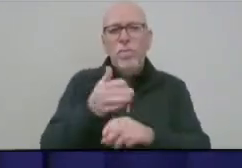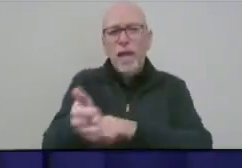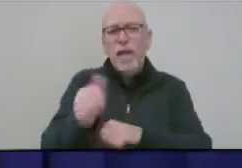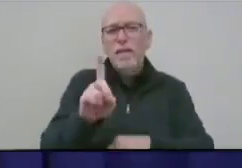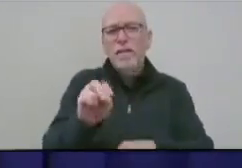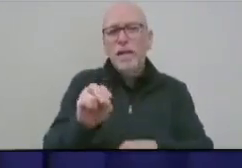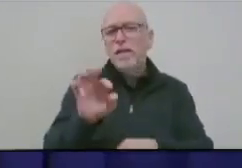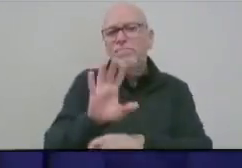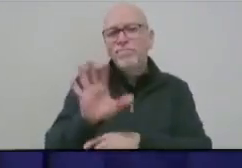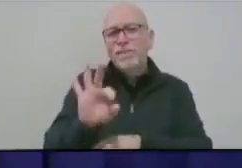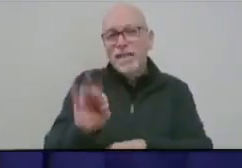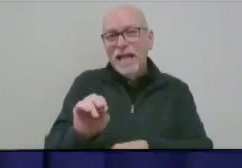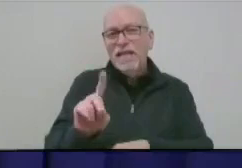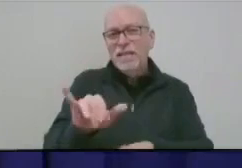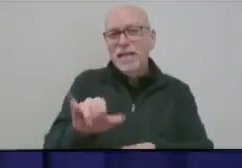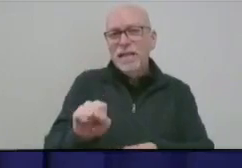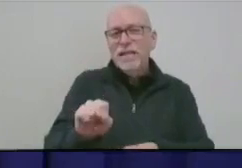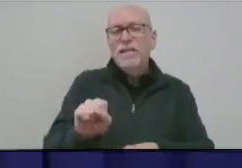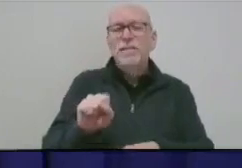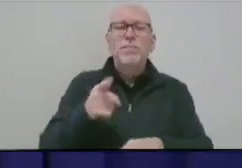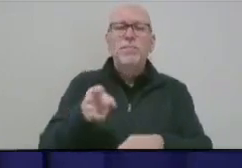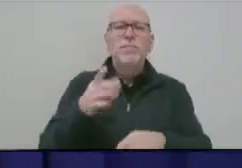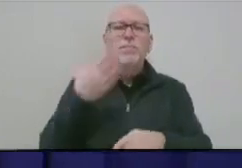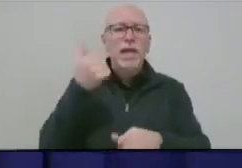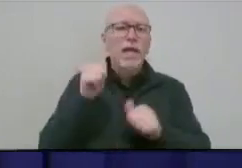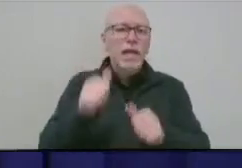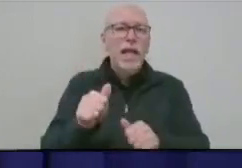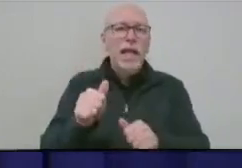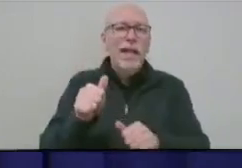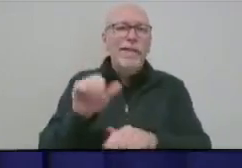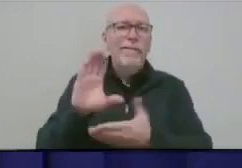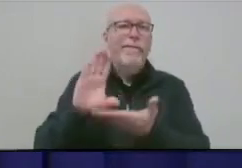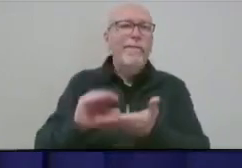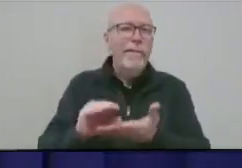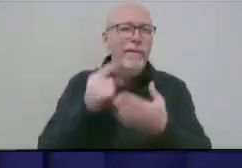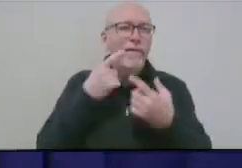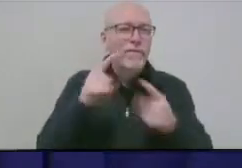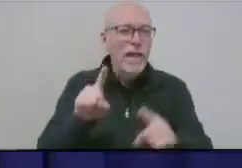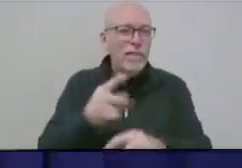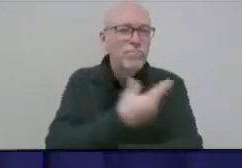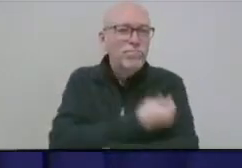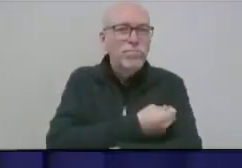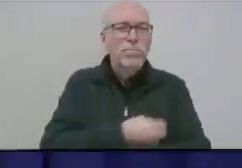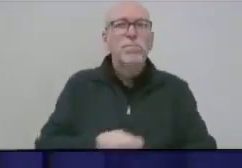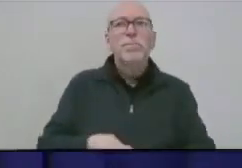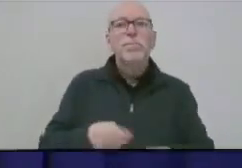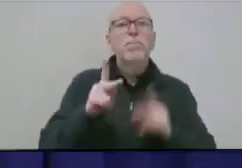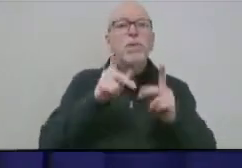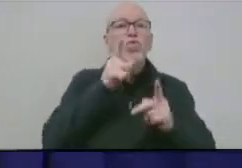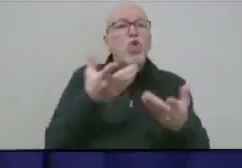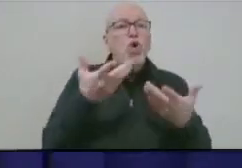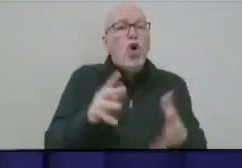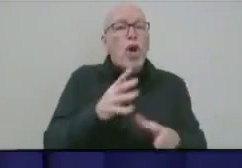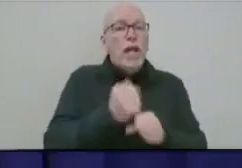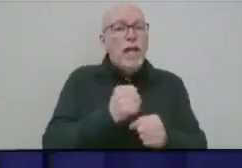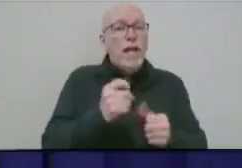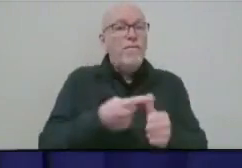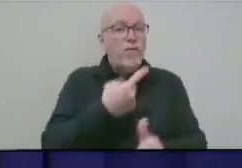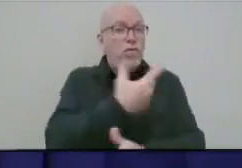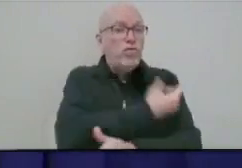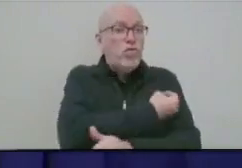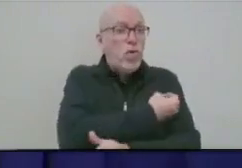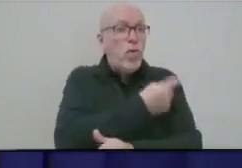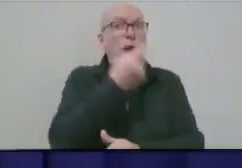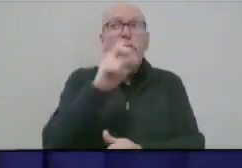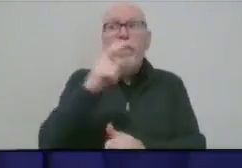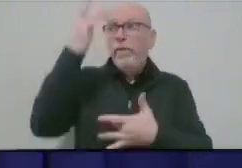to how it might affect the efficacy of the vaccine. Individuals that have already received their first dose then get ill and